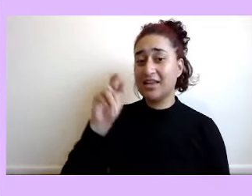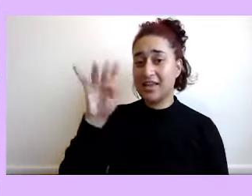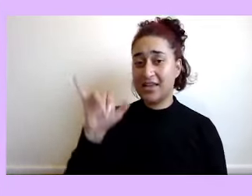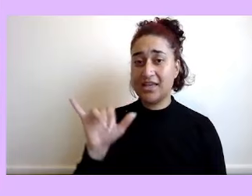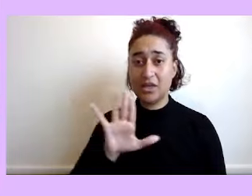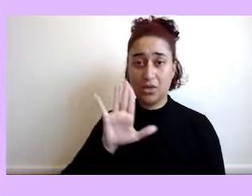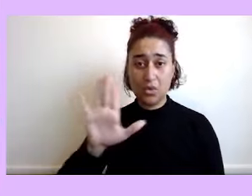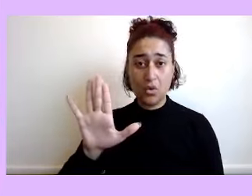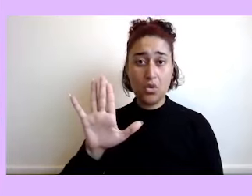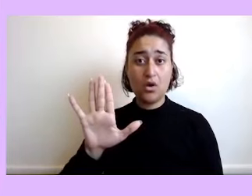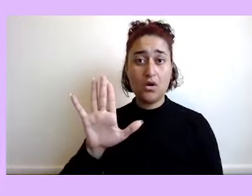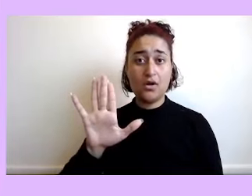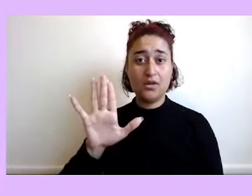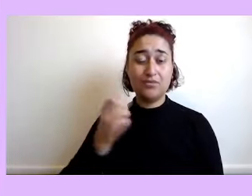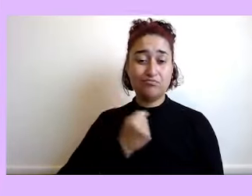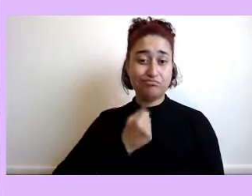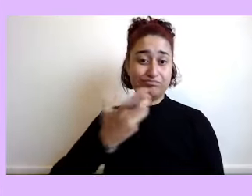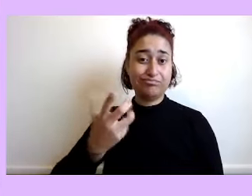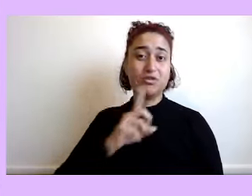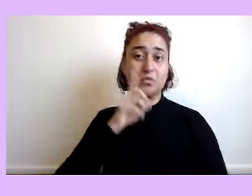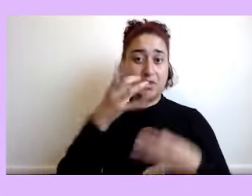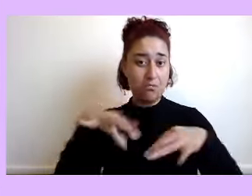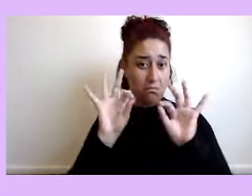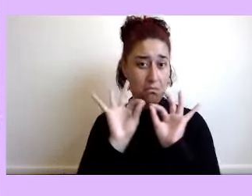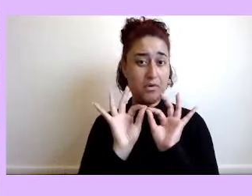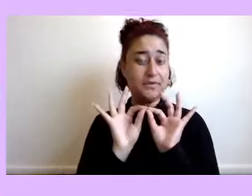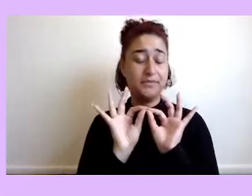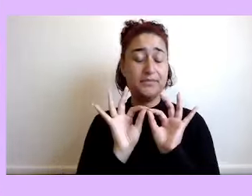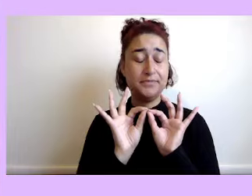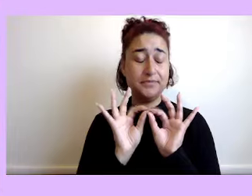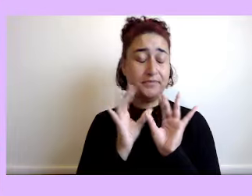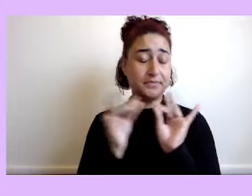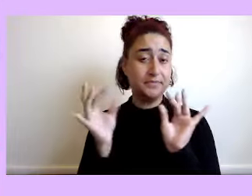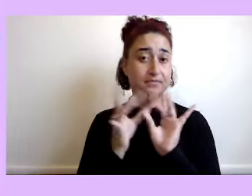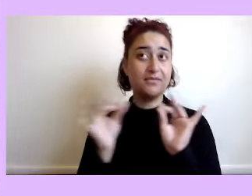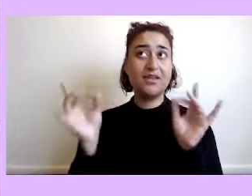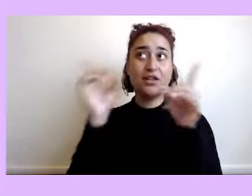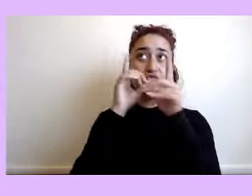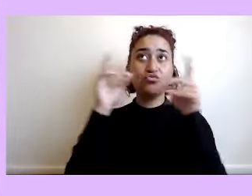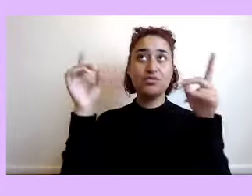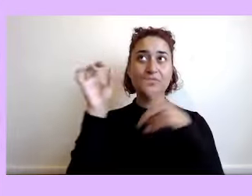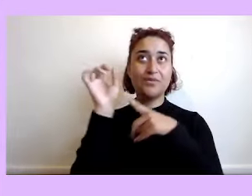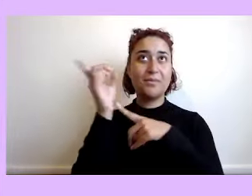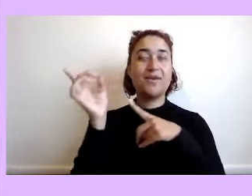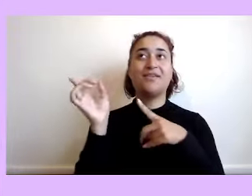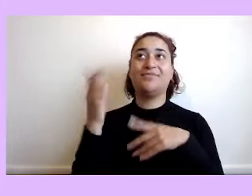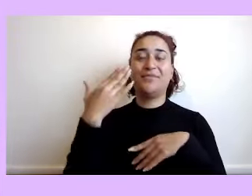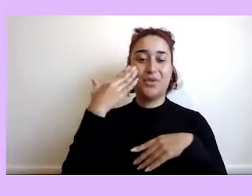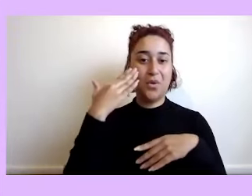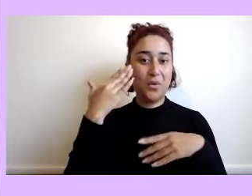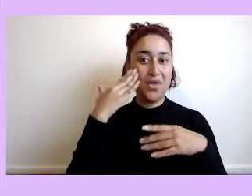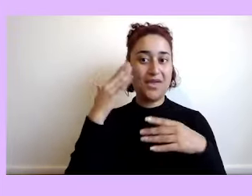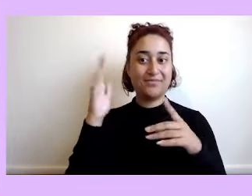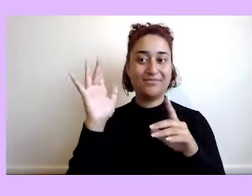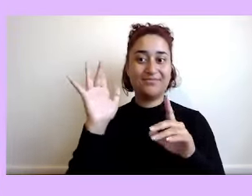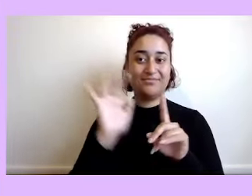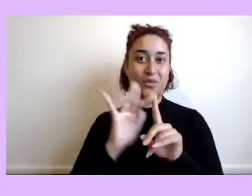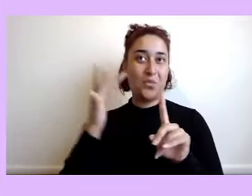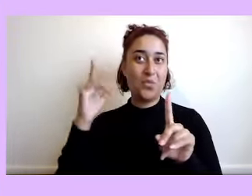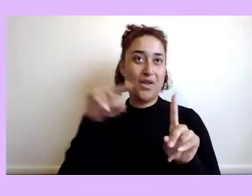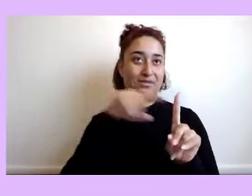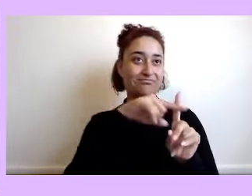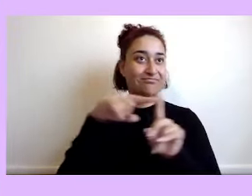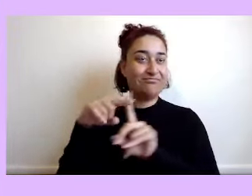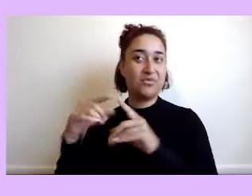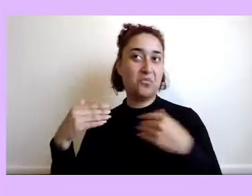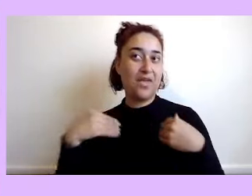your provocation, I think, is a really important one. Like, let's dream for a minute. Knowing the bright spots that we've got in our pockets, and even